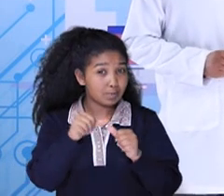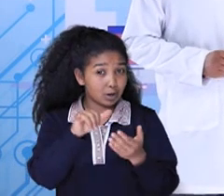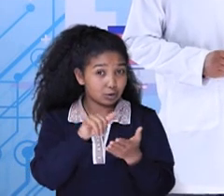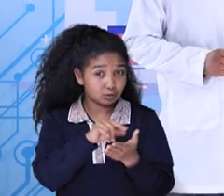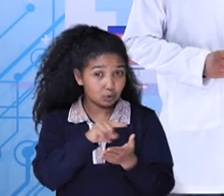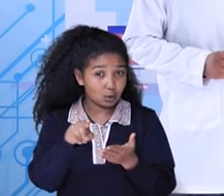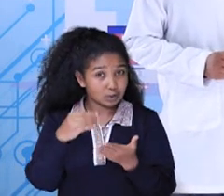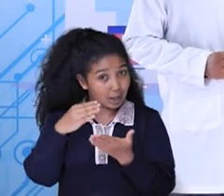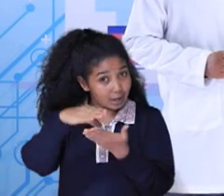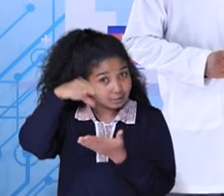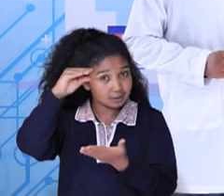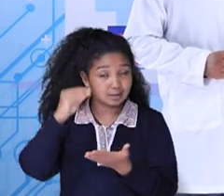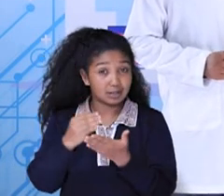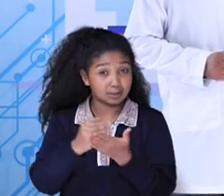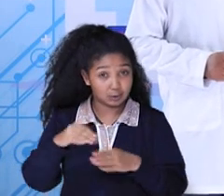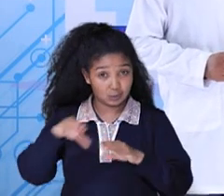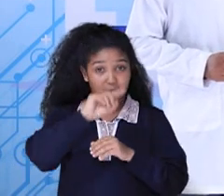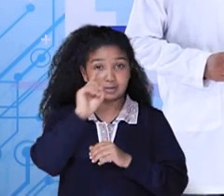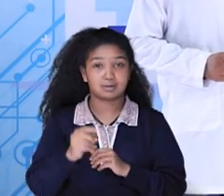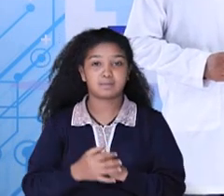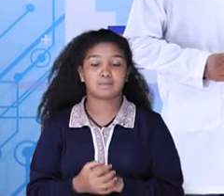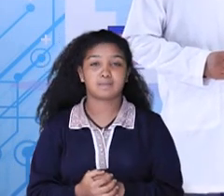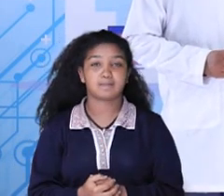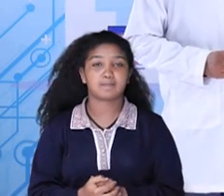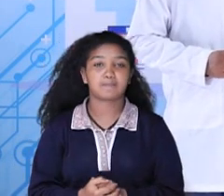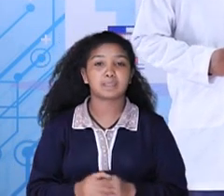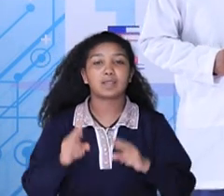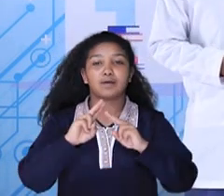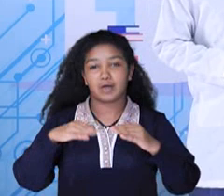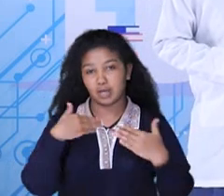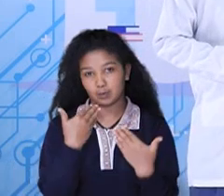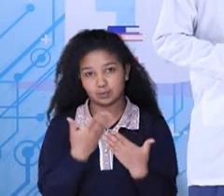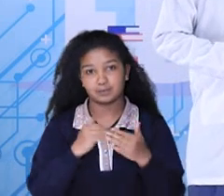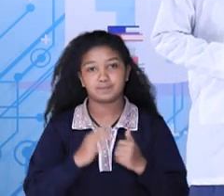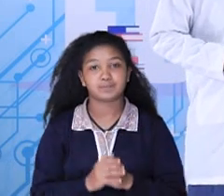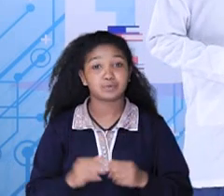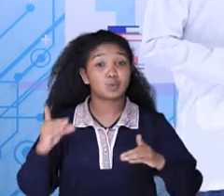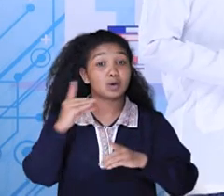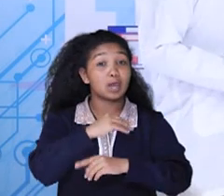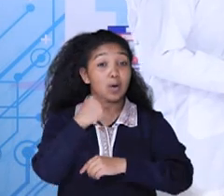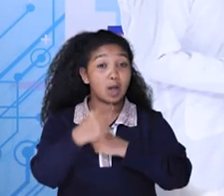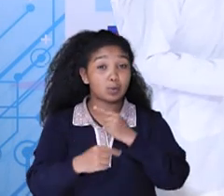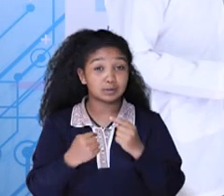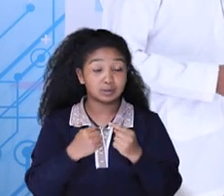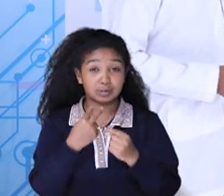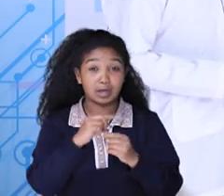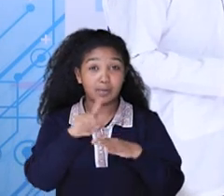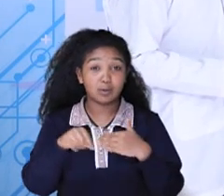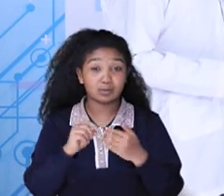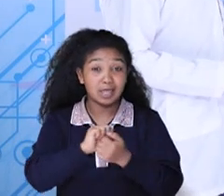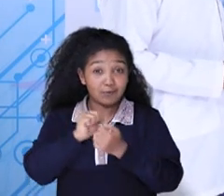those lessons, students? Very good. Today we are going to see about